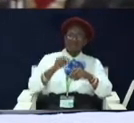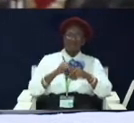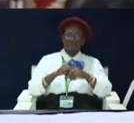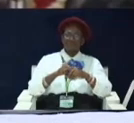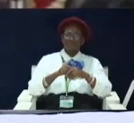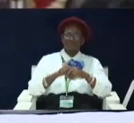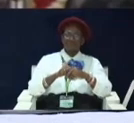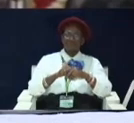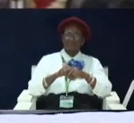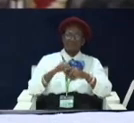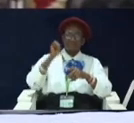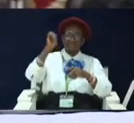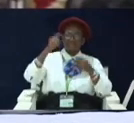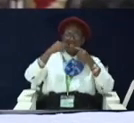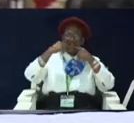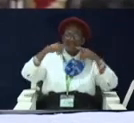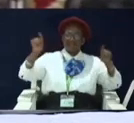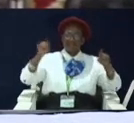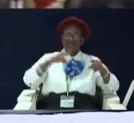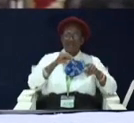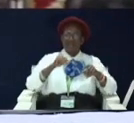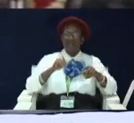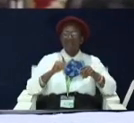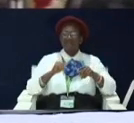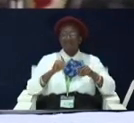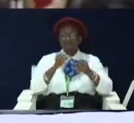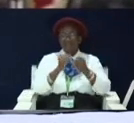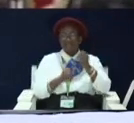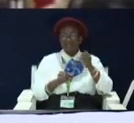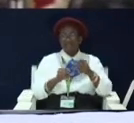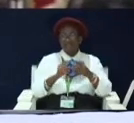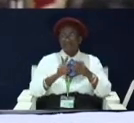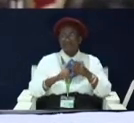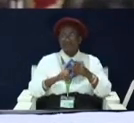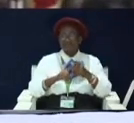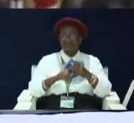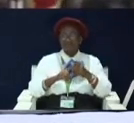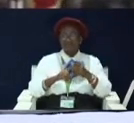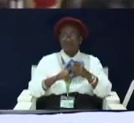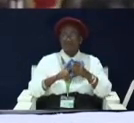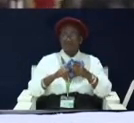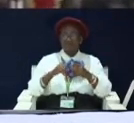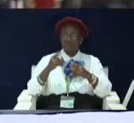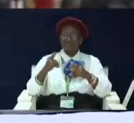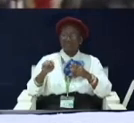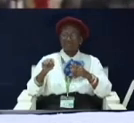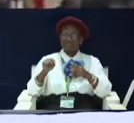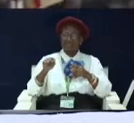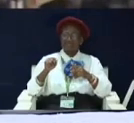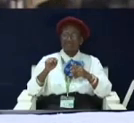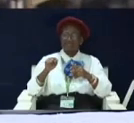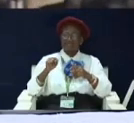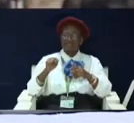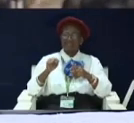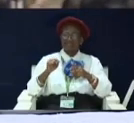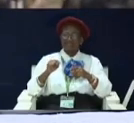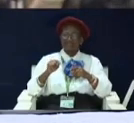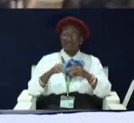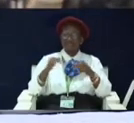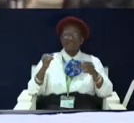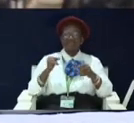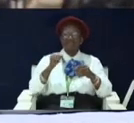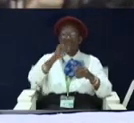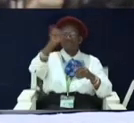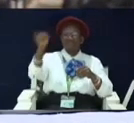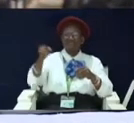19 to 22. He decreed an end to the curse in Jericho. O pa ase opin si de fun gbogbo egun tin be